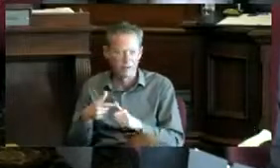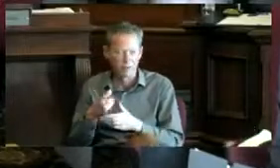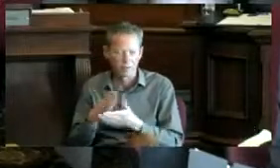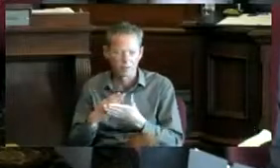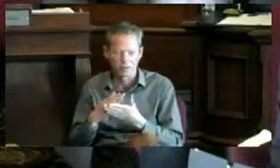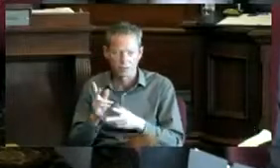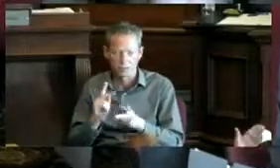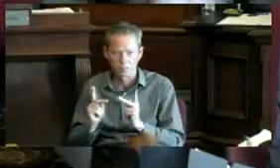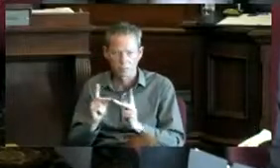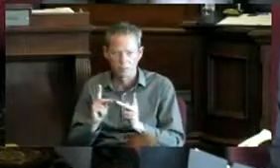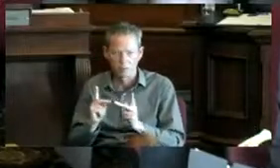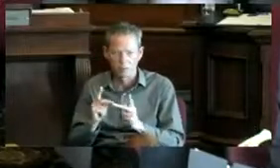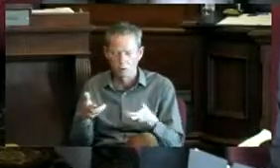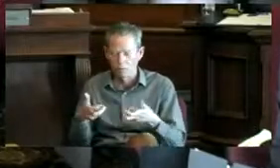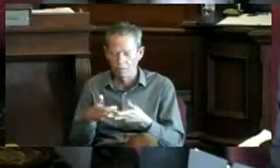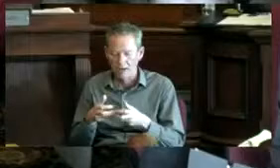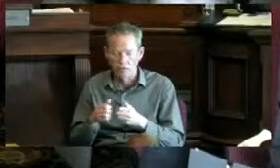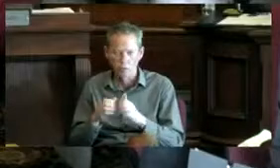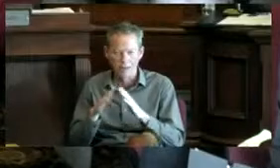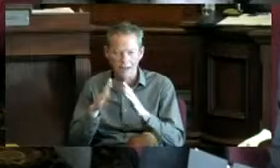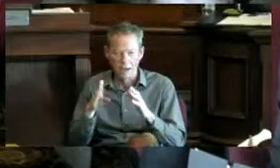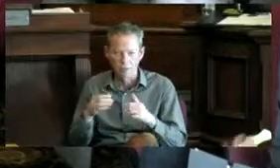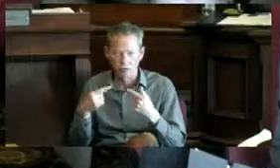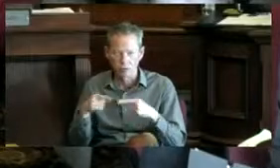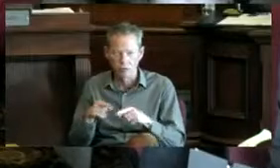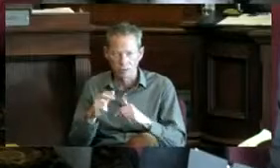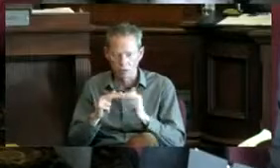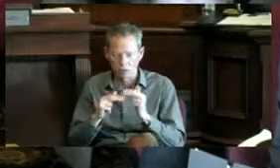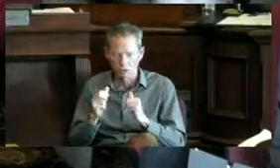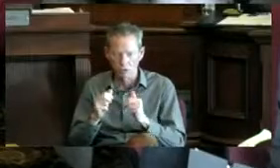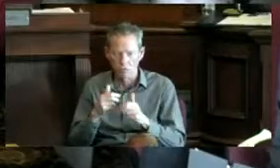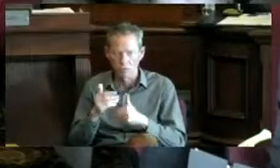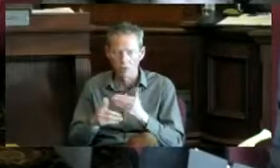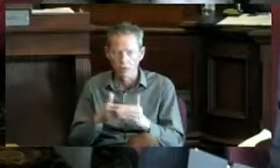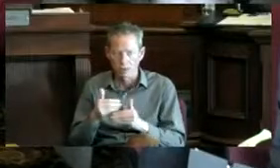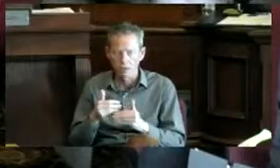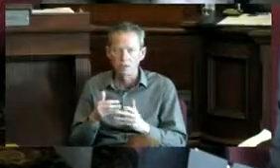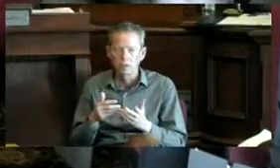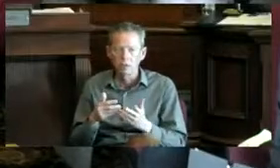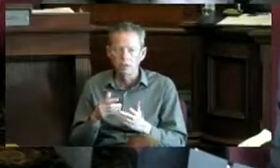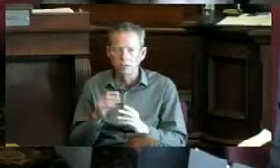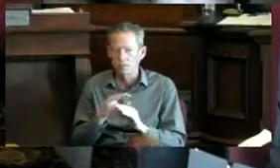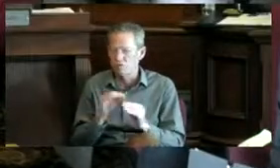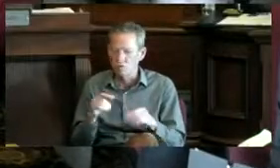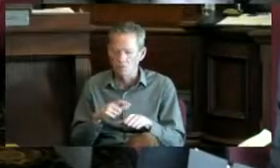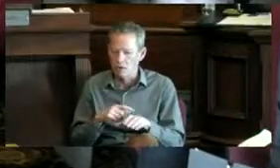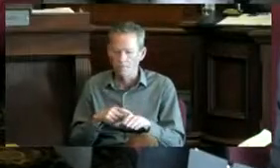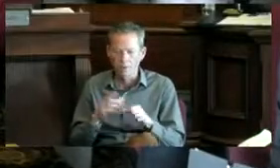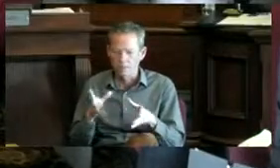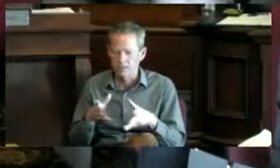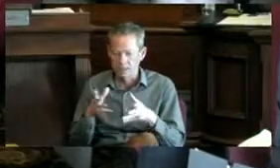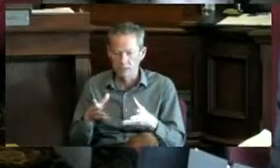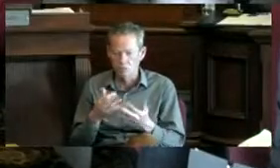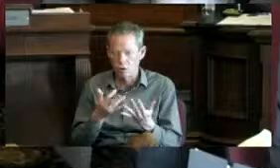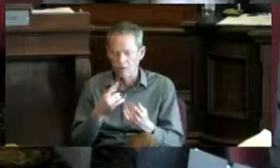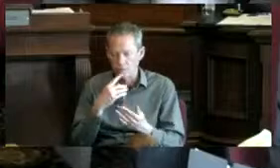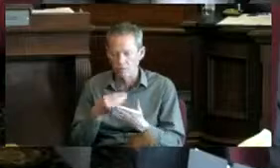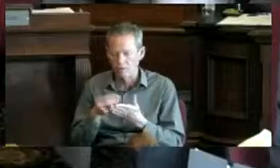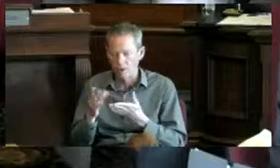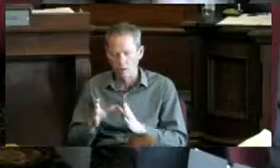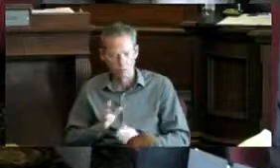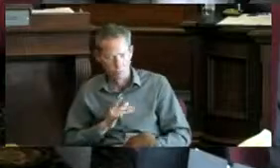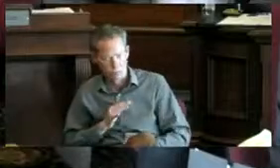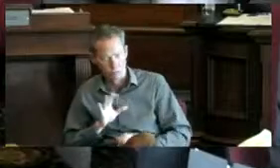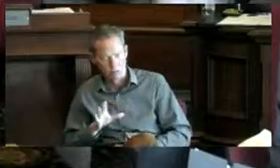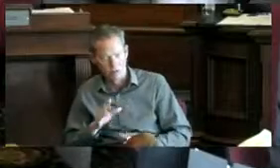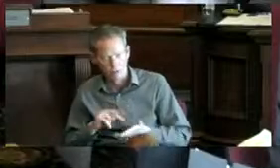those folks were, you know, matched with the houses during the construction process. There was no time sitting waiting for a buyer. Great. So they're